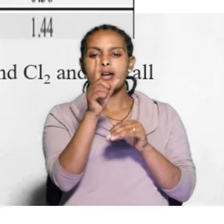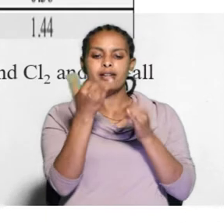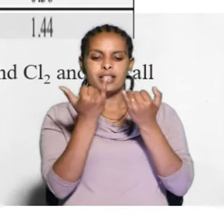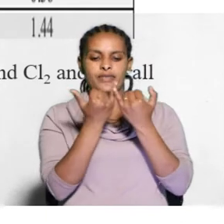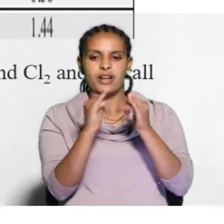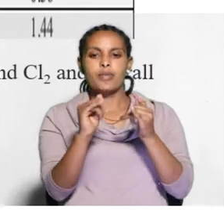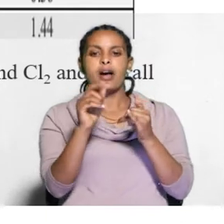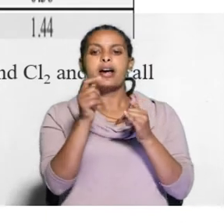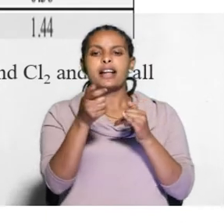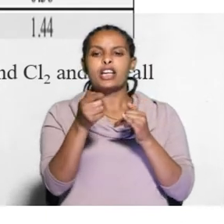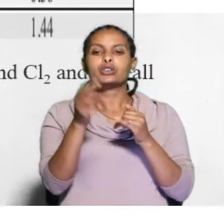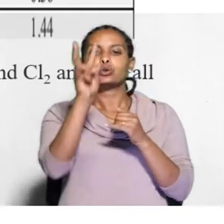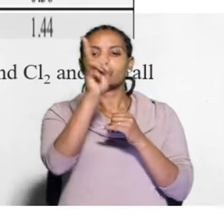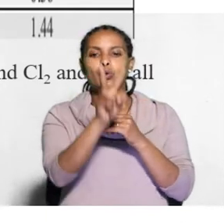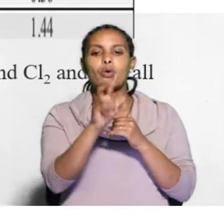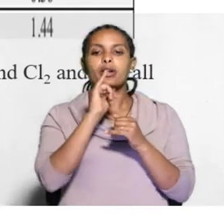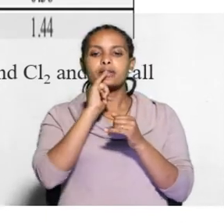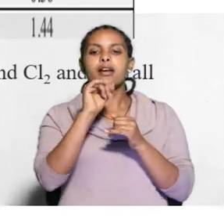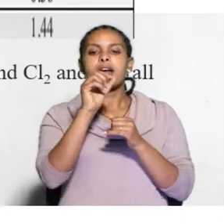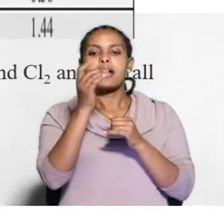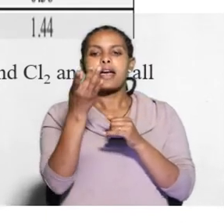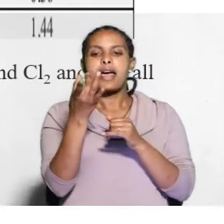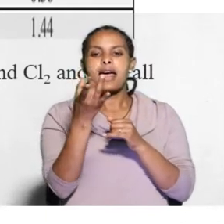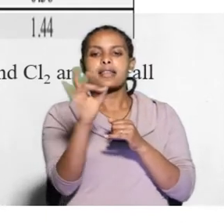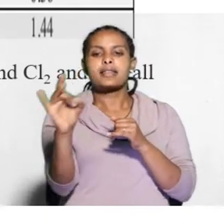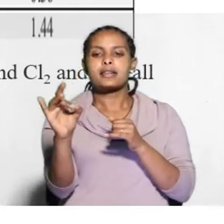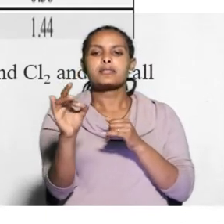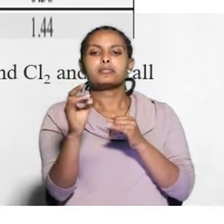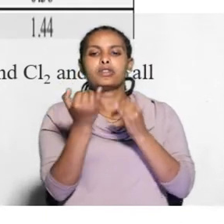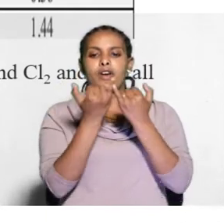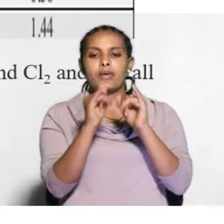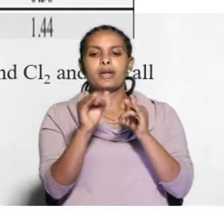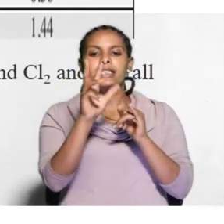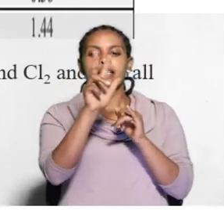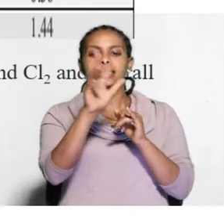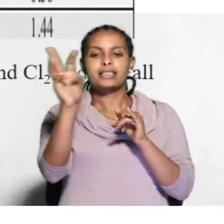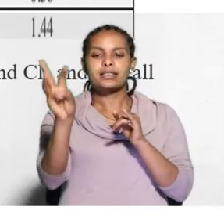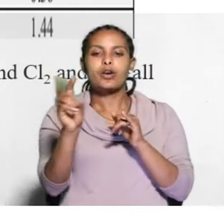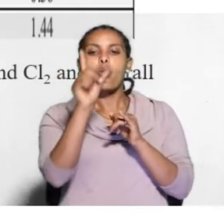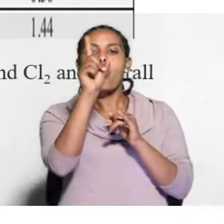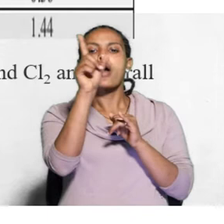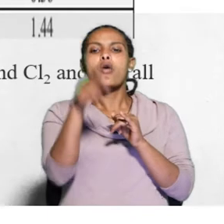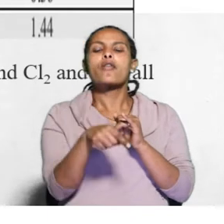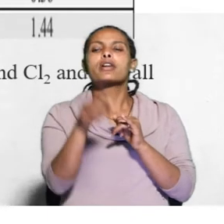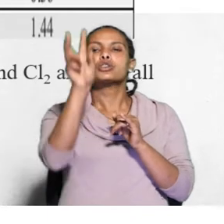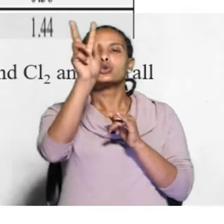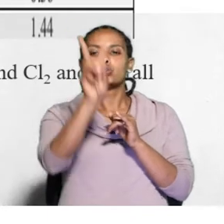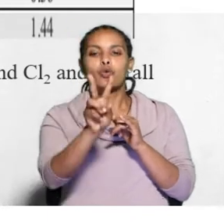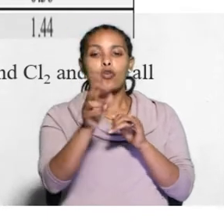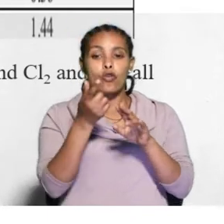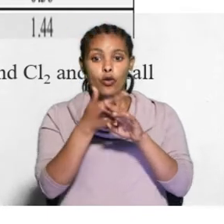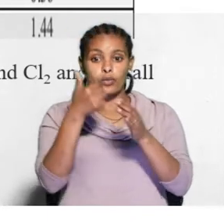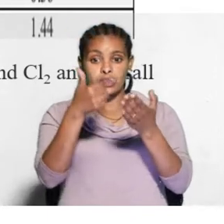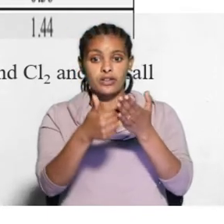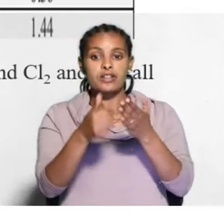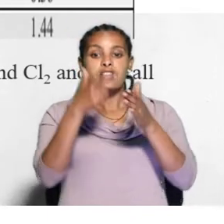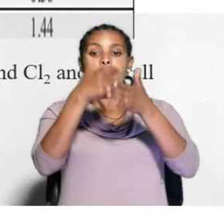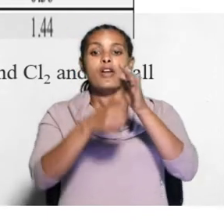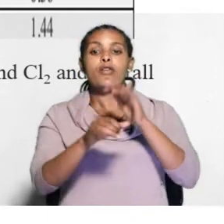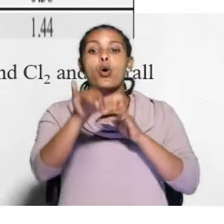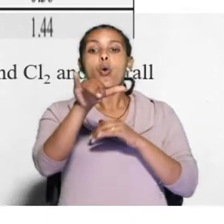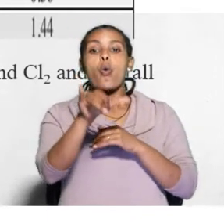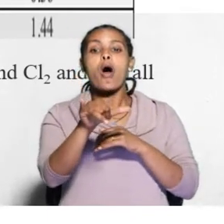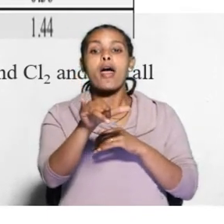red tune is 18 divided by 46 is one over two from this the value of